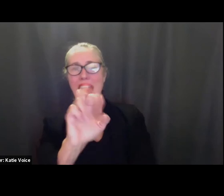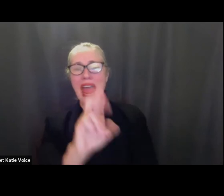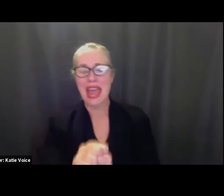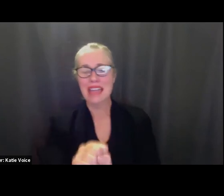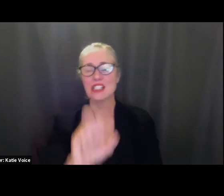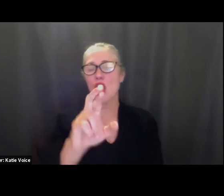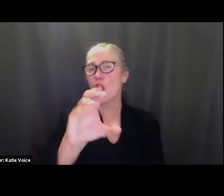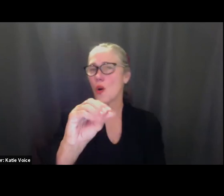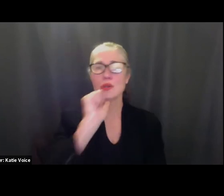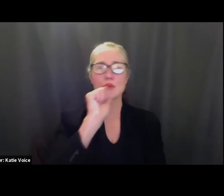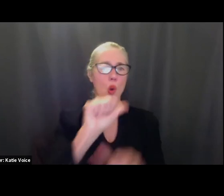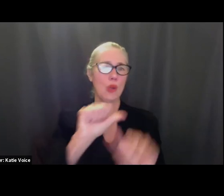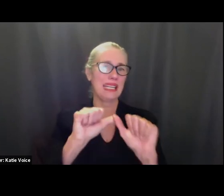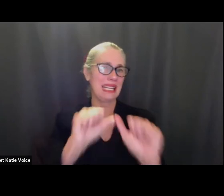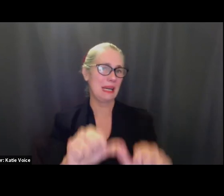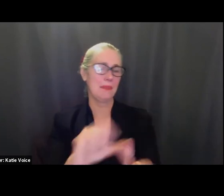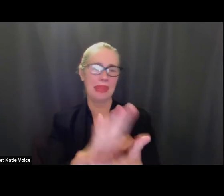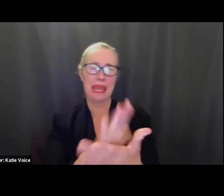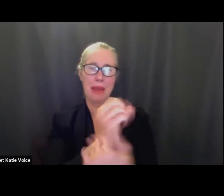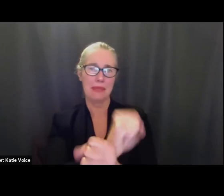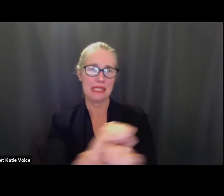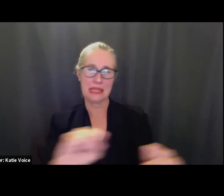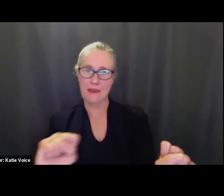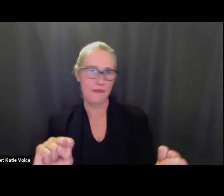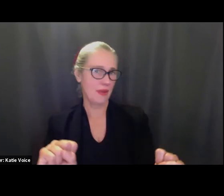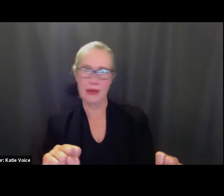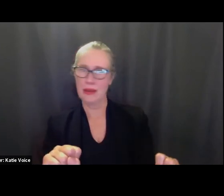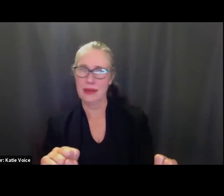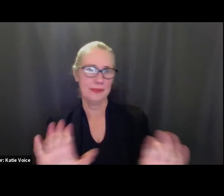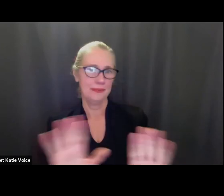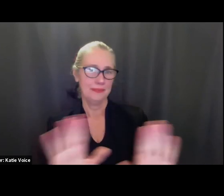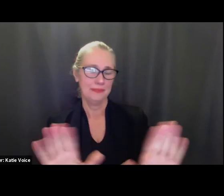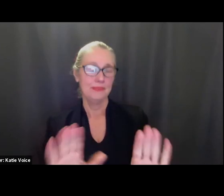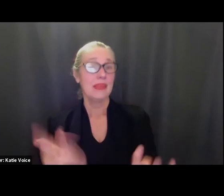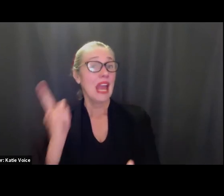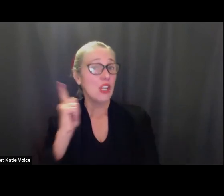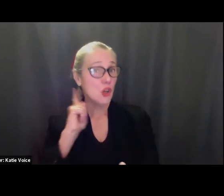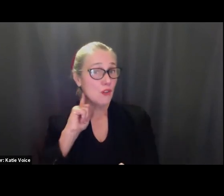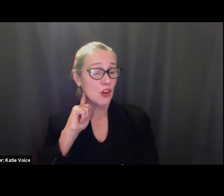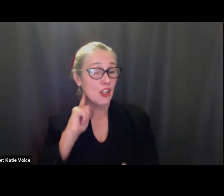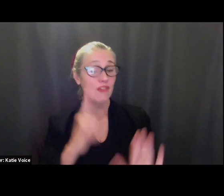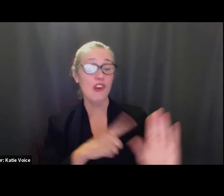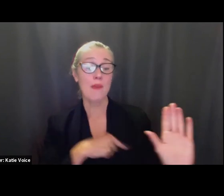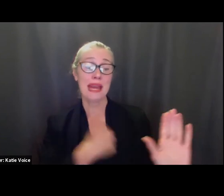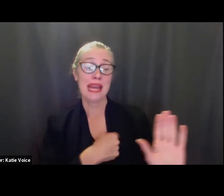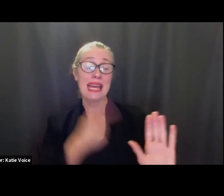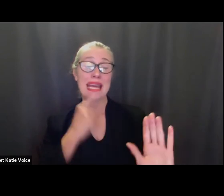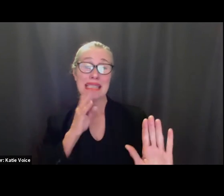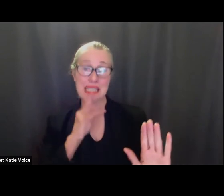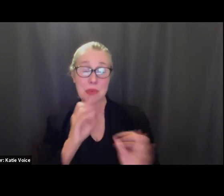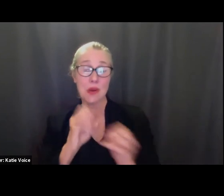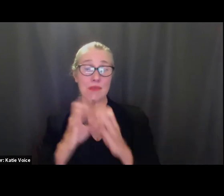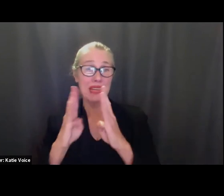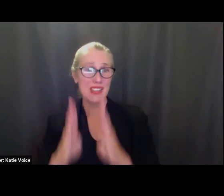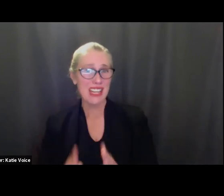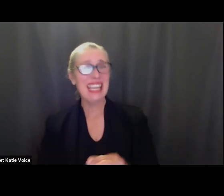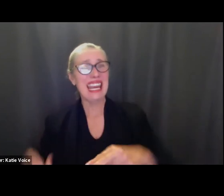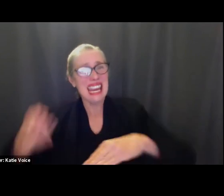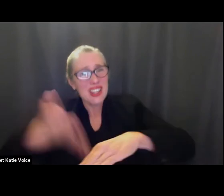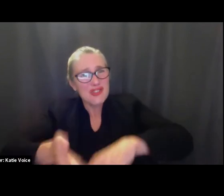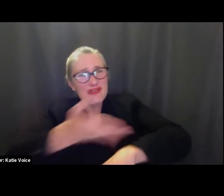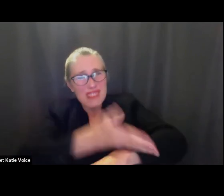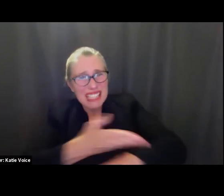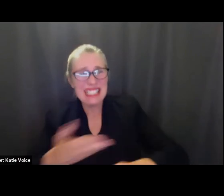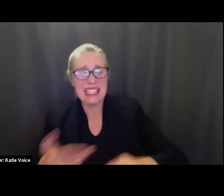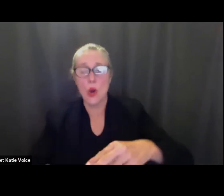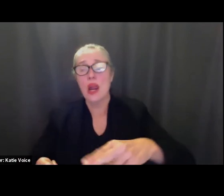campuses safe and in fact you've also heard from the testimony of so many of the students that increases the chances that